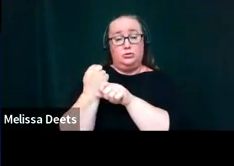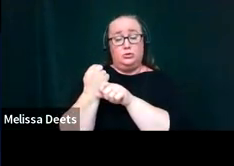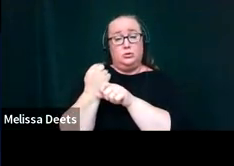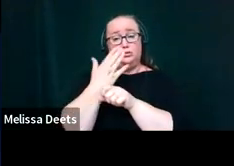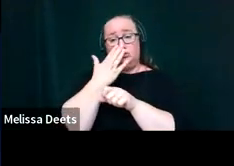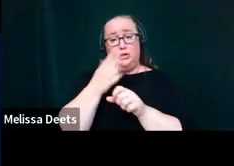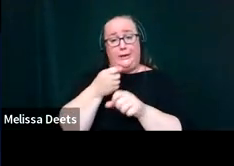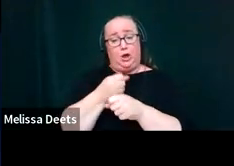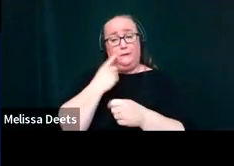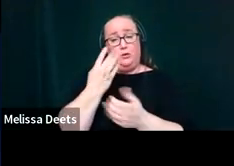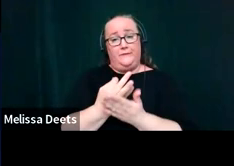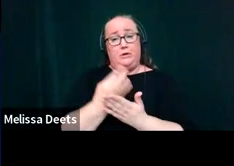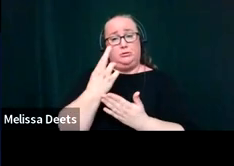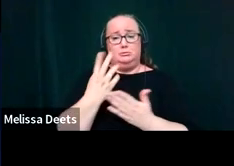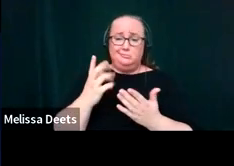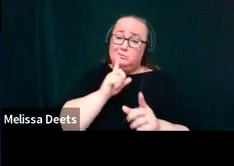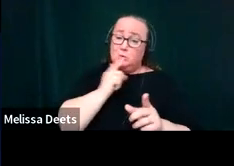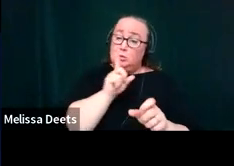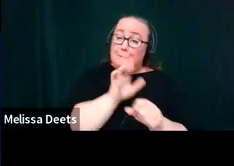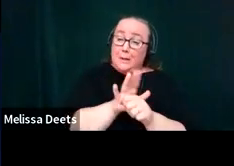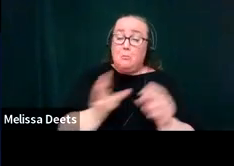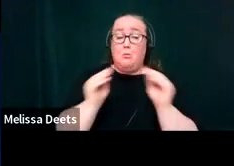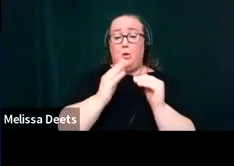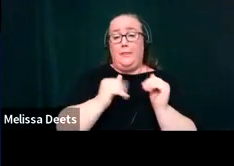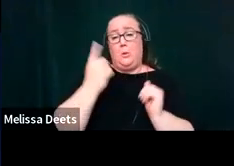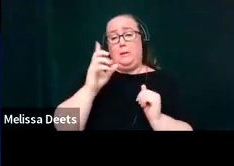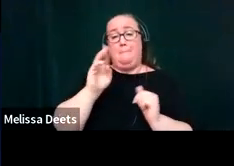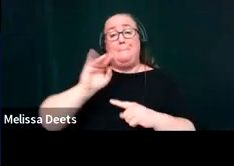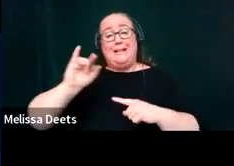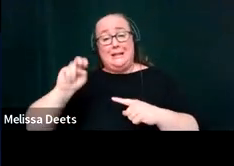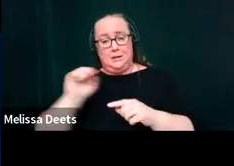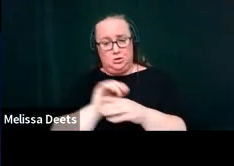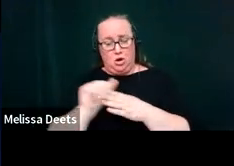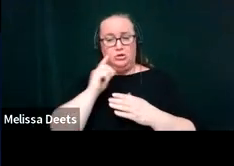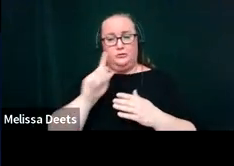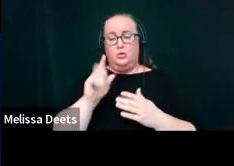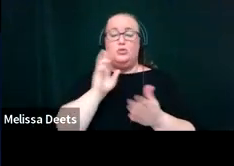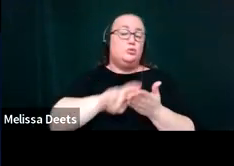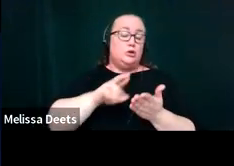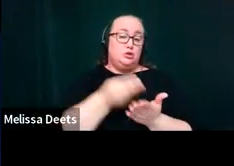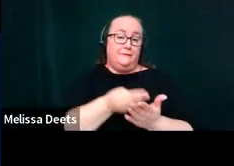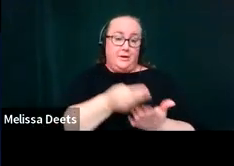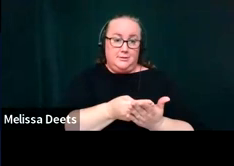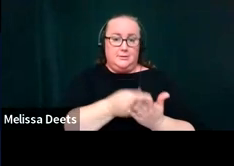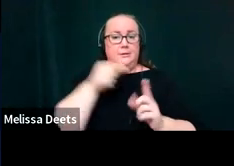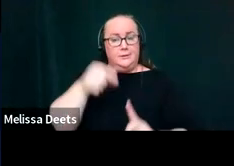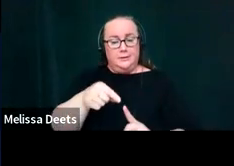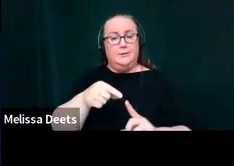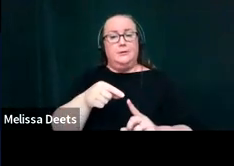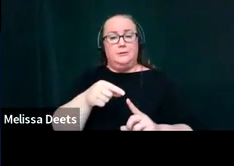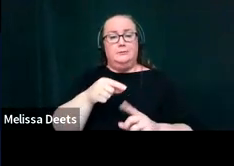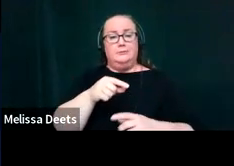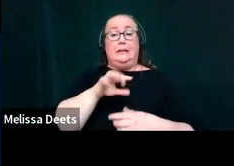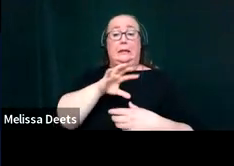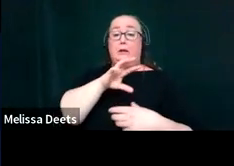We have committed over $1 million in research funds that consists of our regular grant